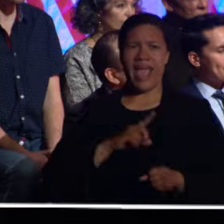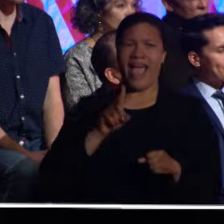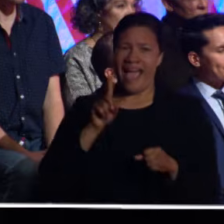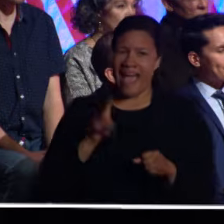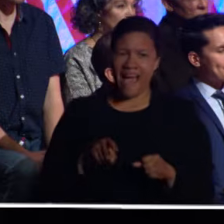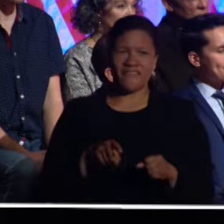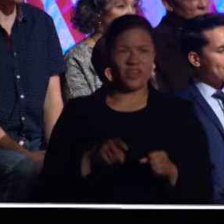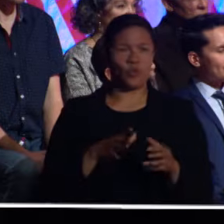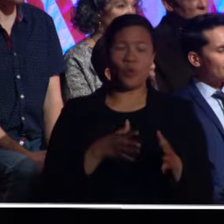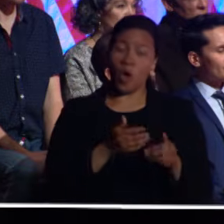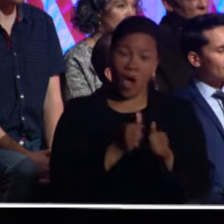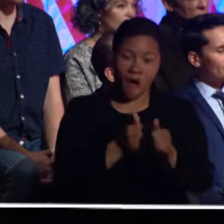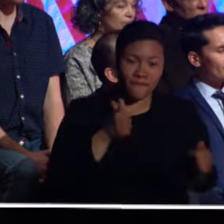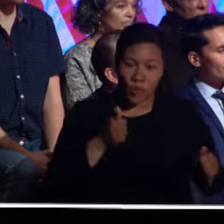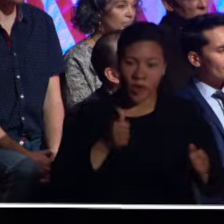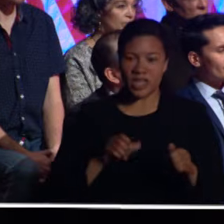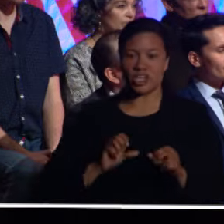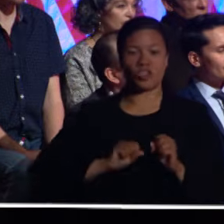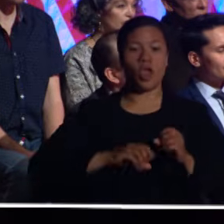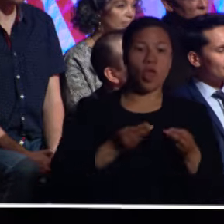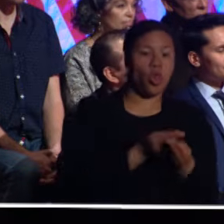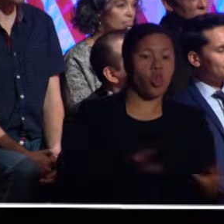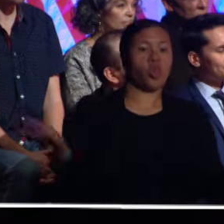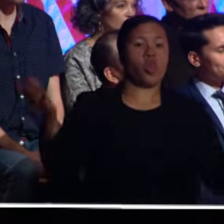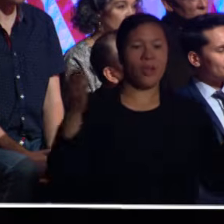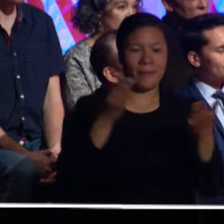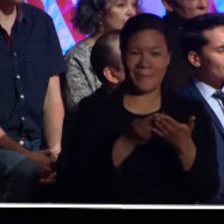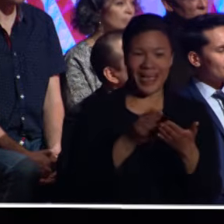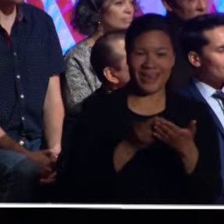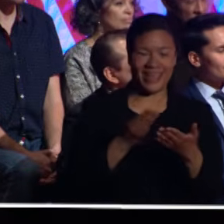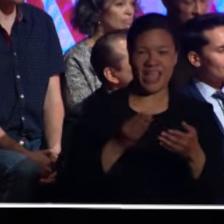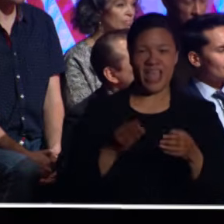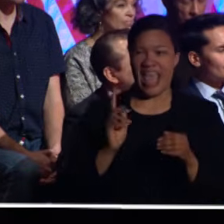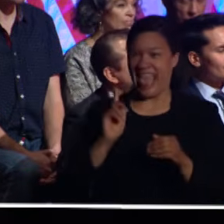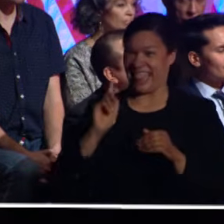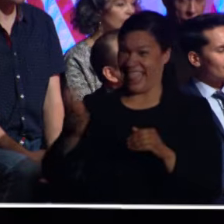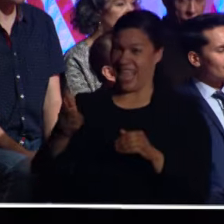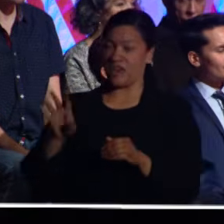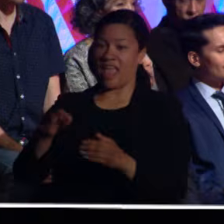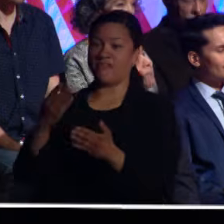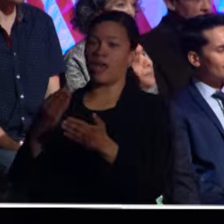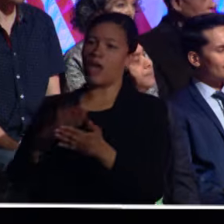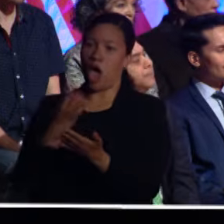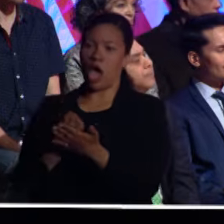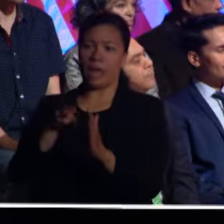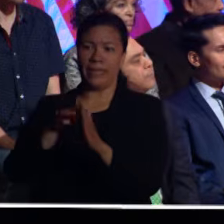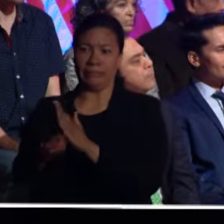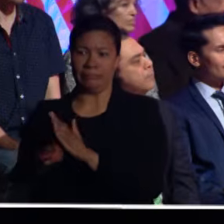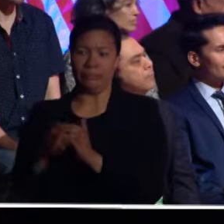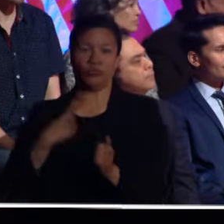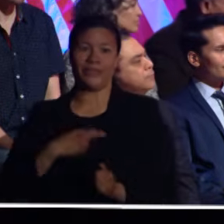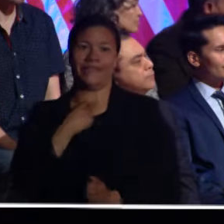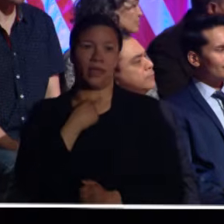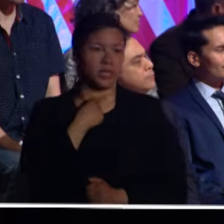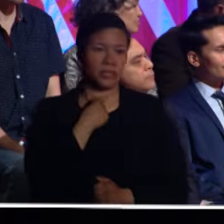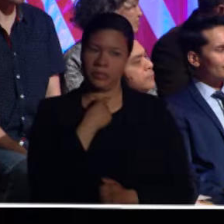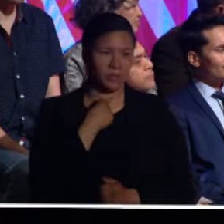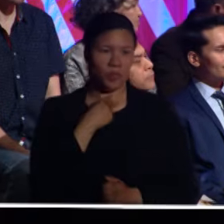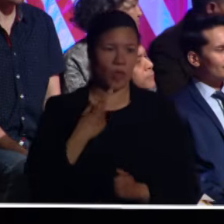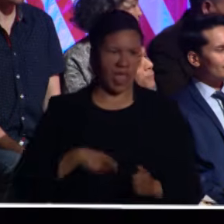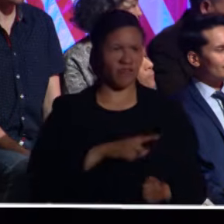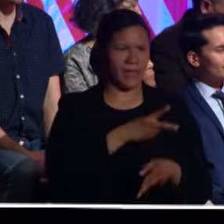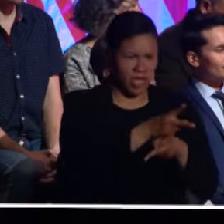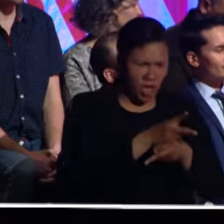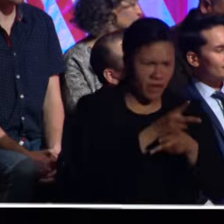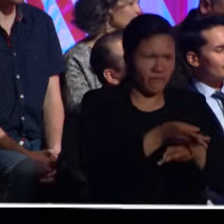to write checks now that we cannot cash in recessionary times. And while we look ahead to